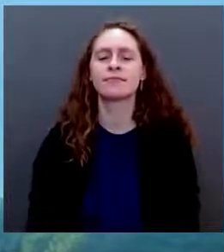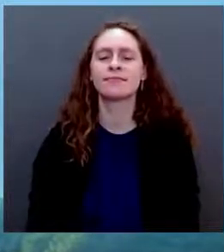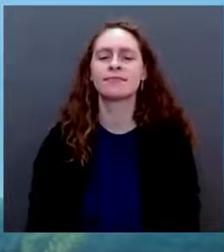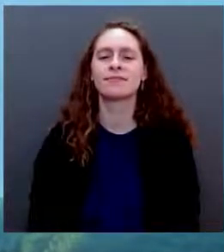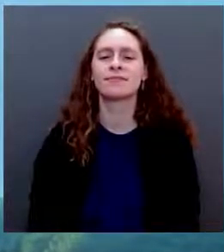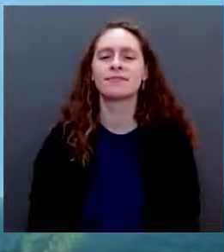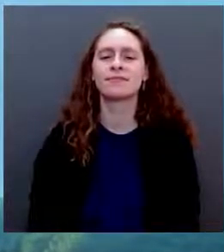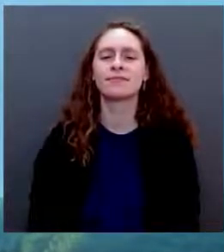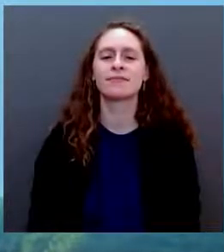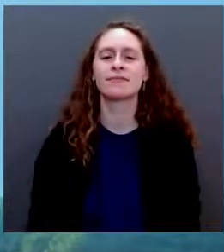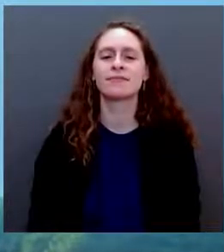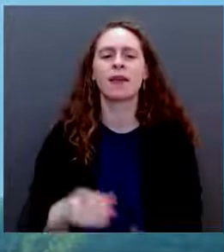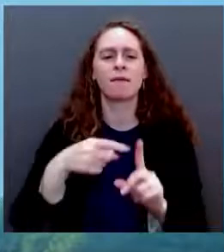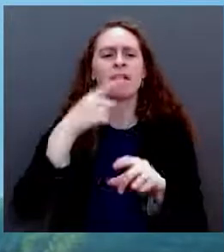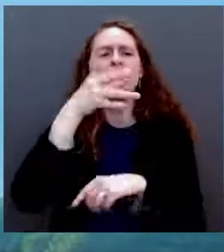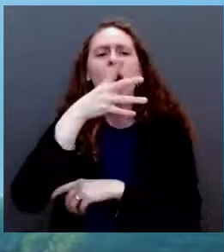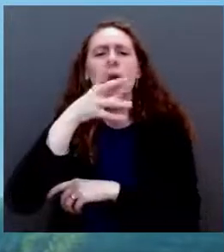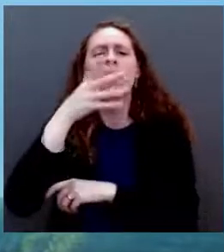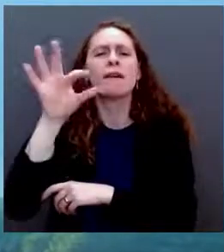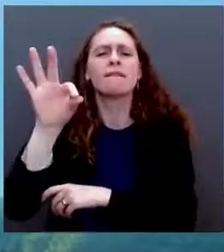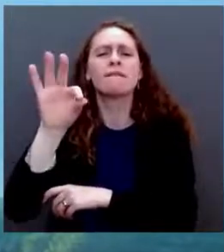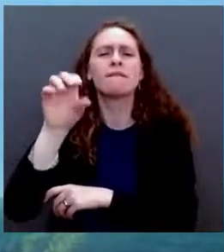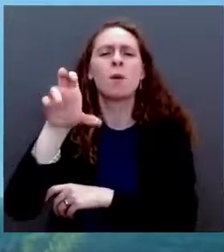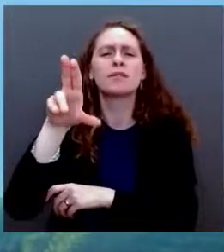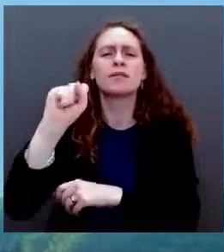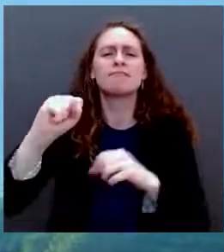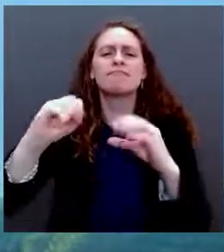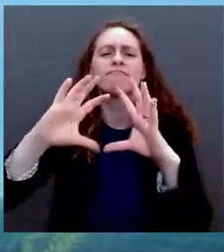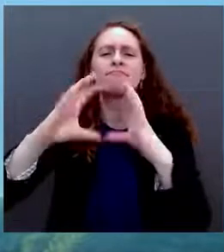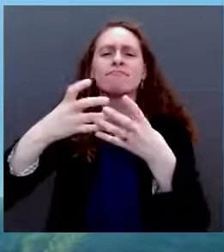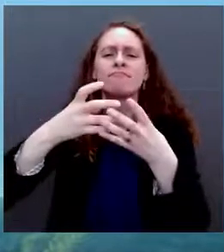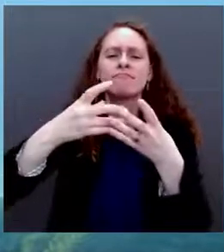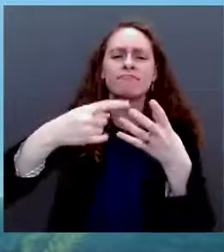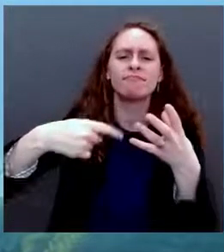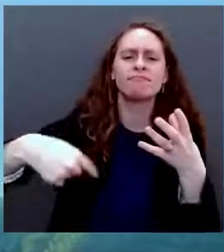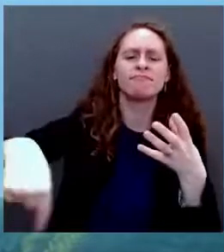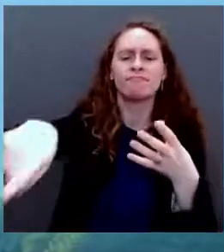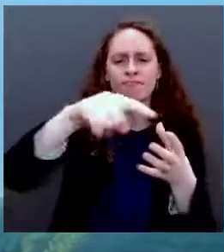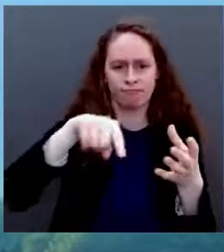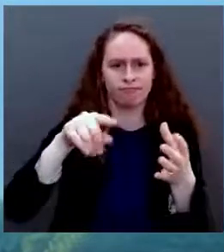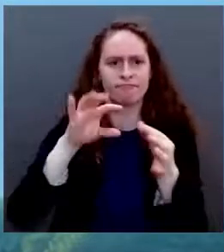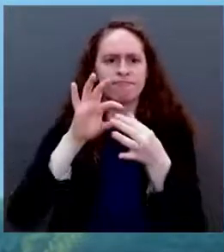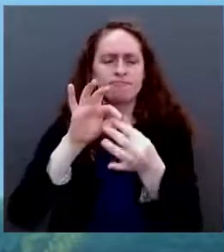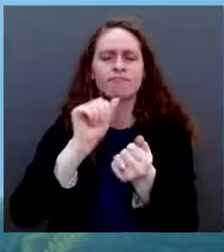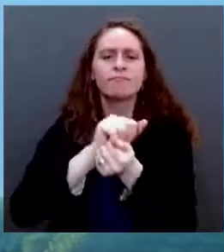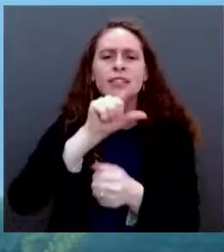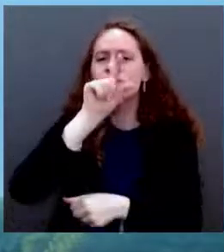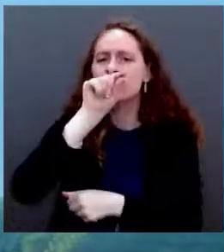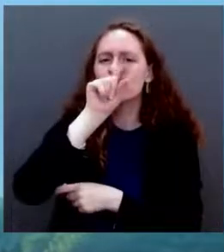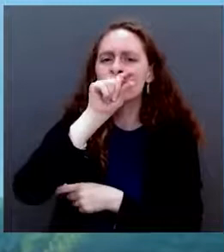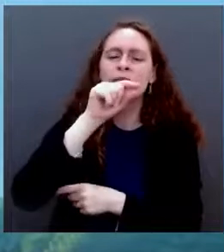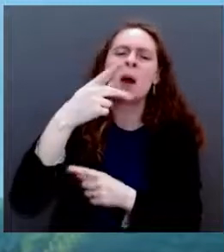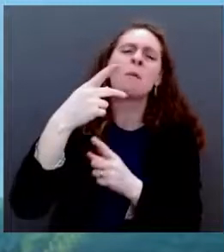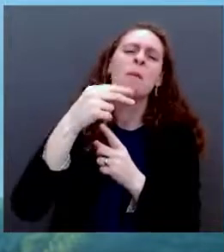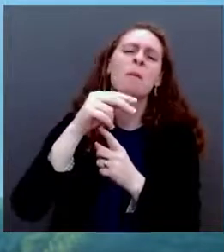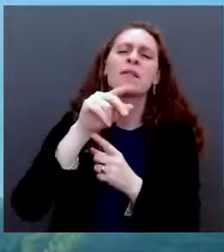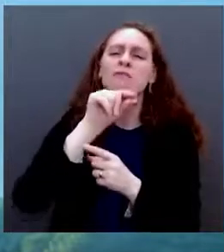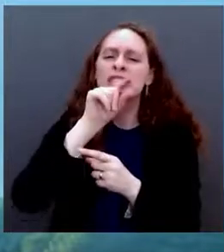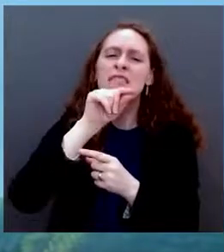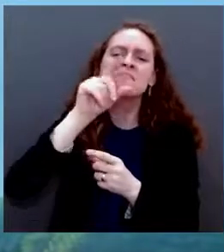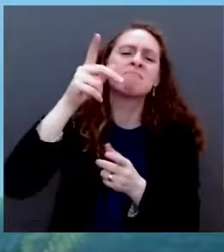the poultry industry. So, Corwin, can you talk a little bit about what motivated you to do it and the challenges that you've had in building your